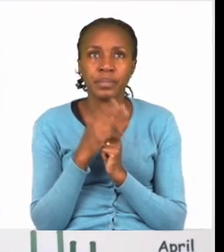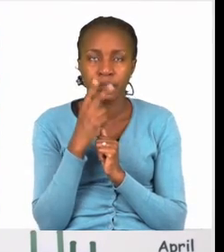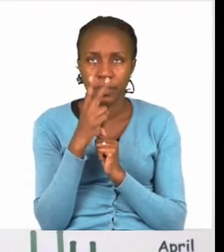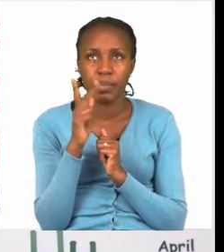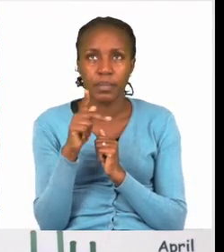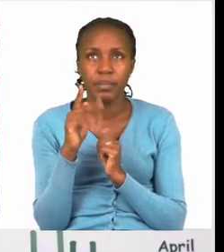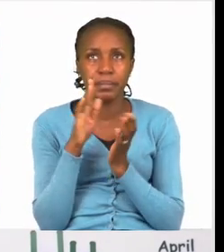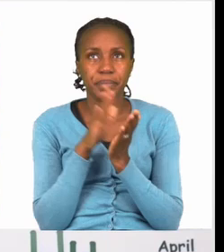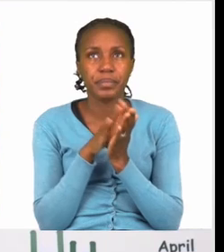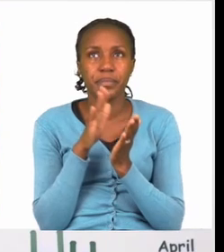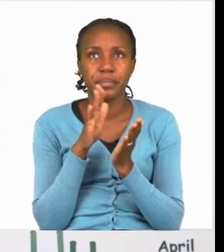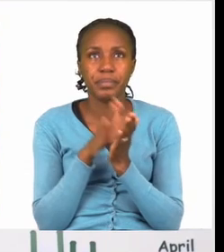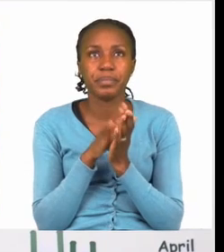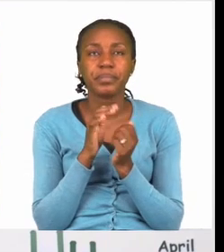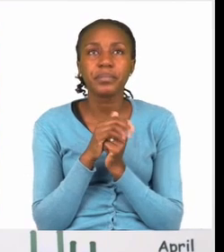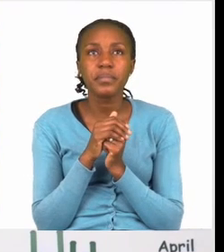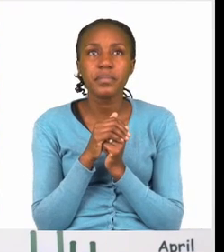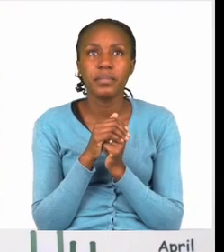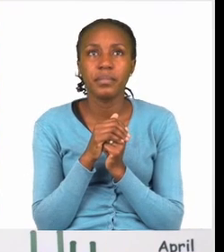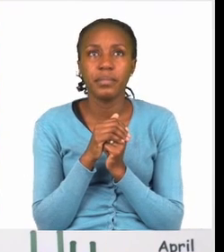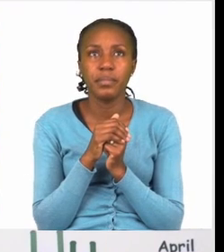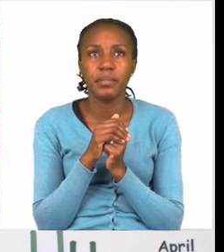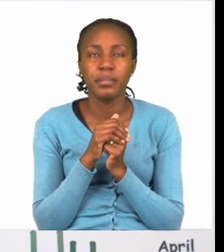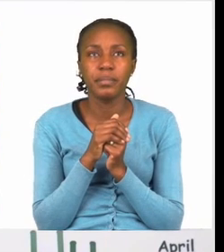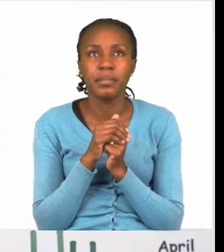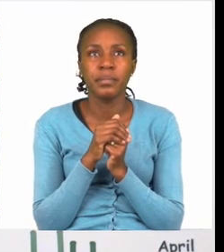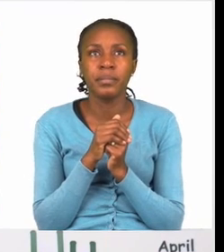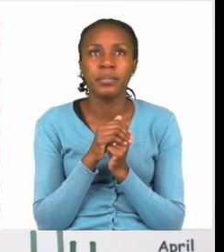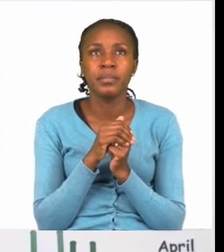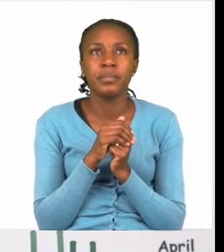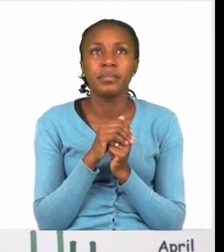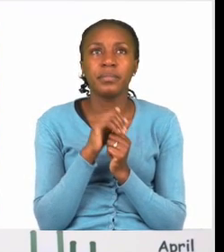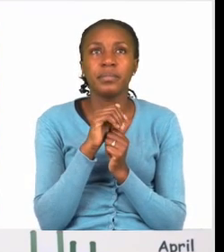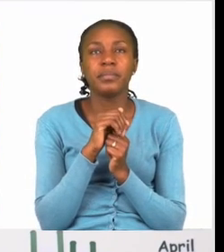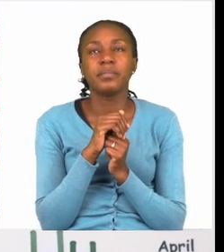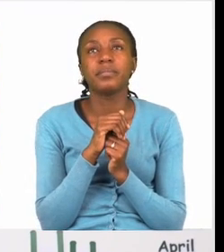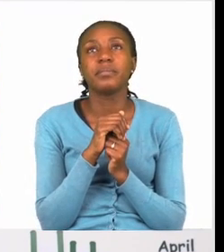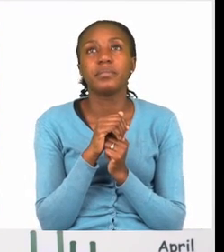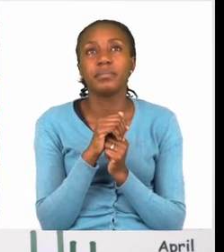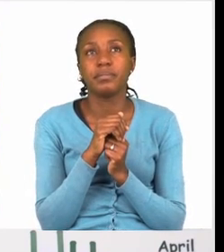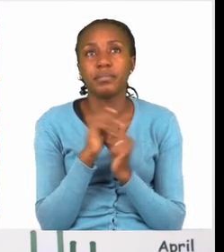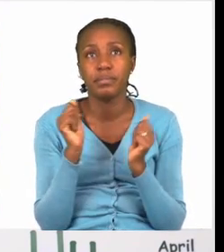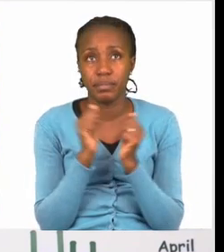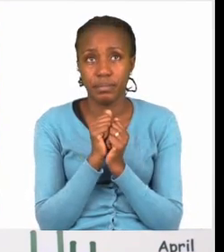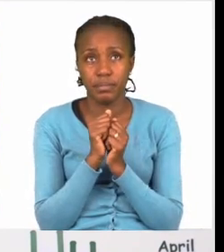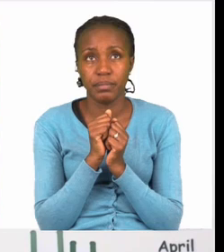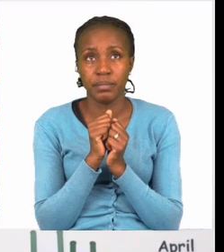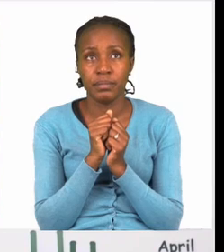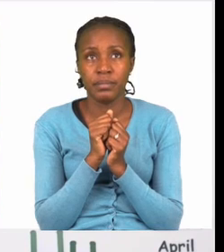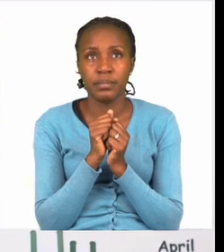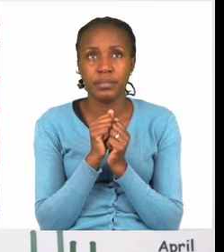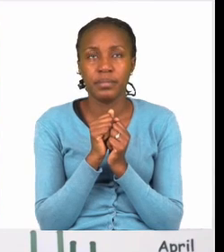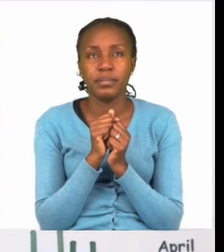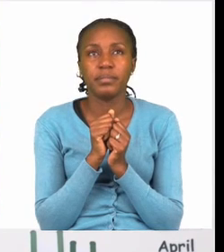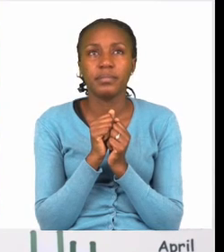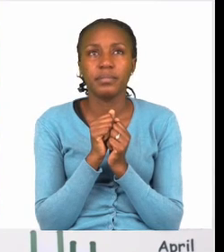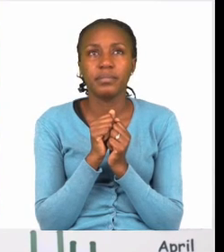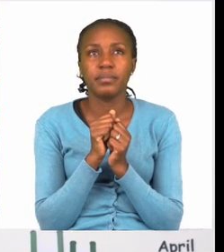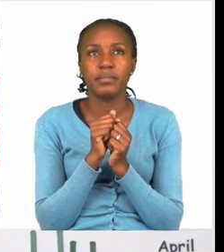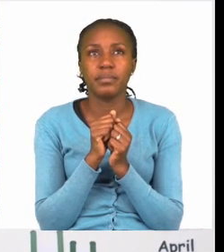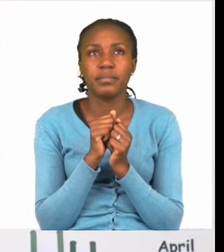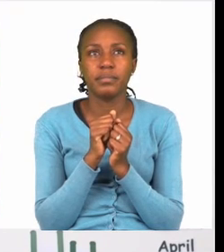make sure that there are 3 syllables. Will you do it with me? Let's start.